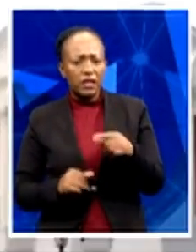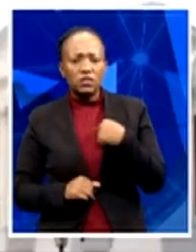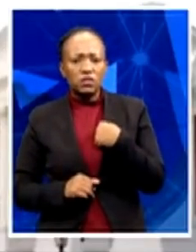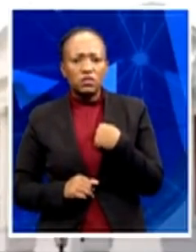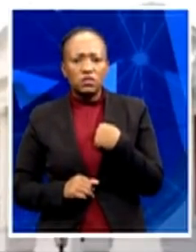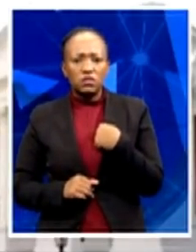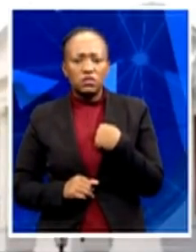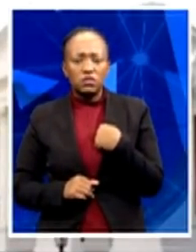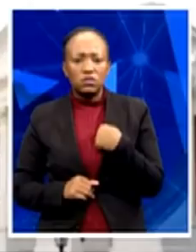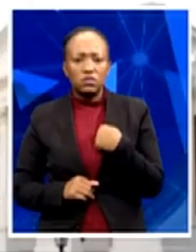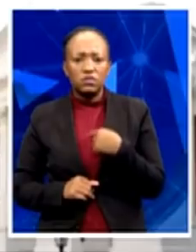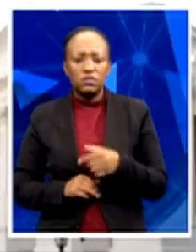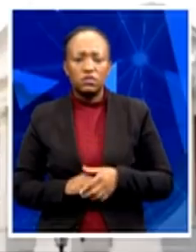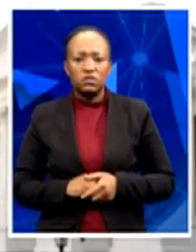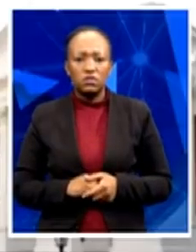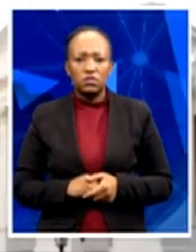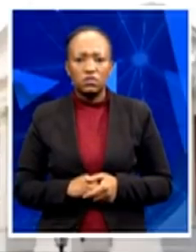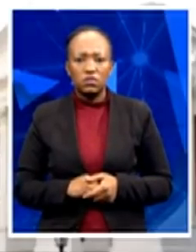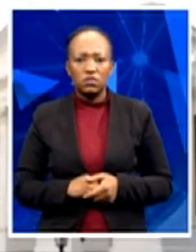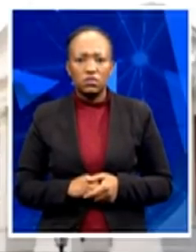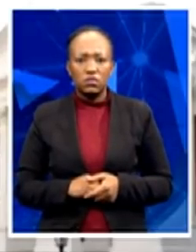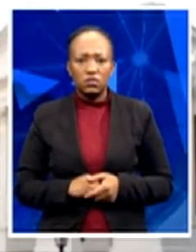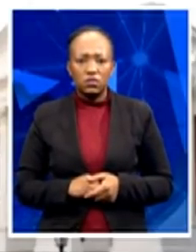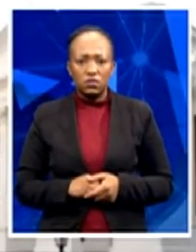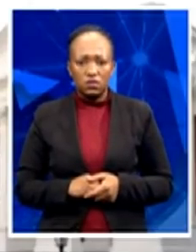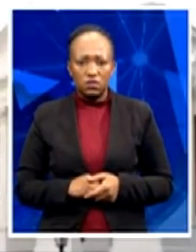Yeah, that's why I'm taking hands now. I'm just after Dr. Susan Tembewayo.